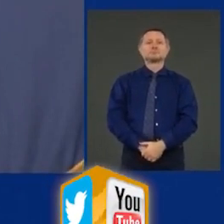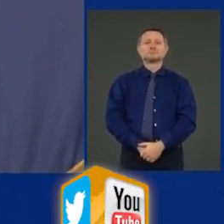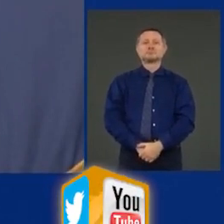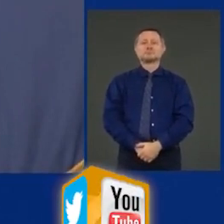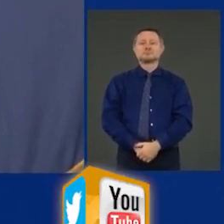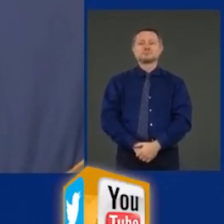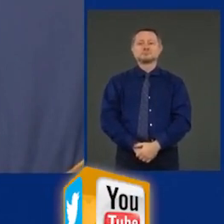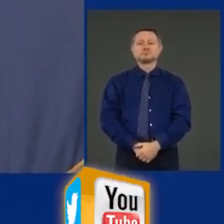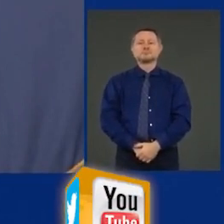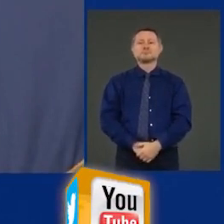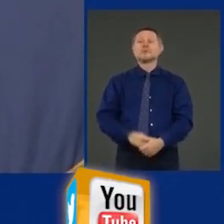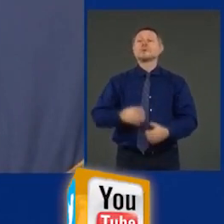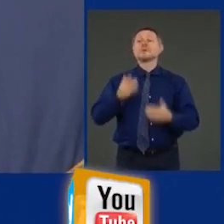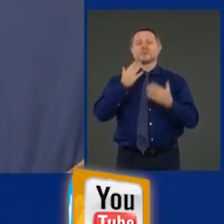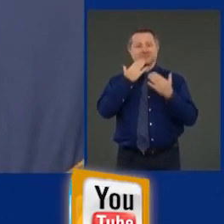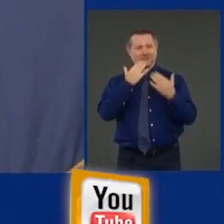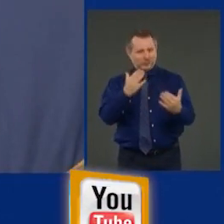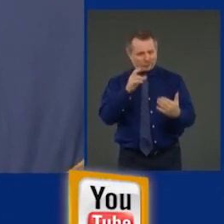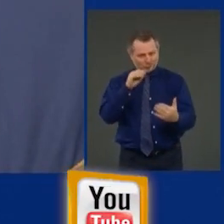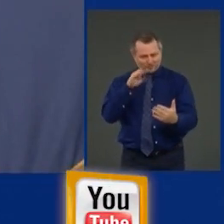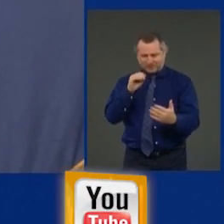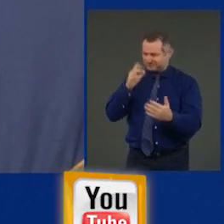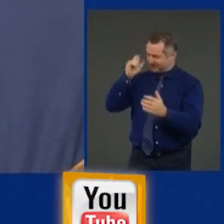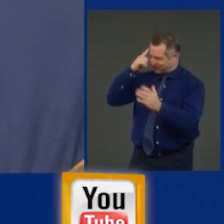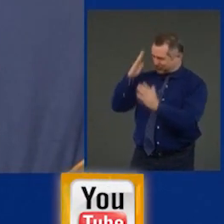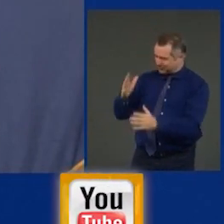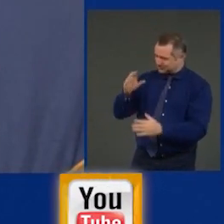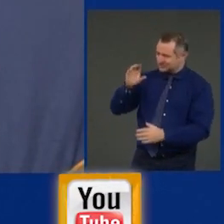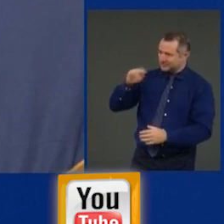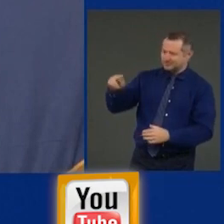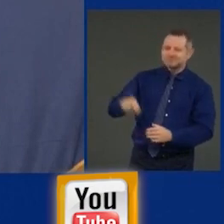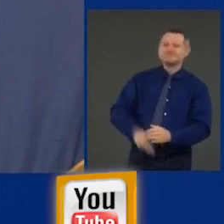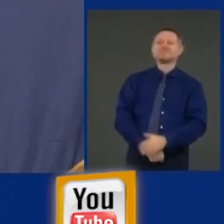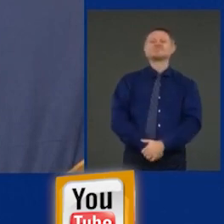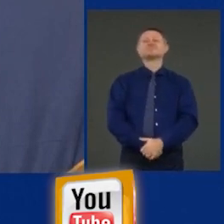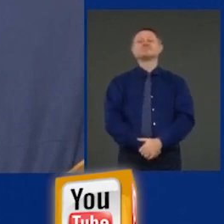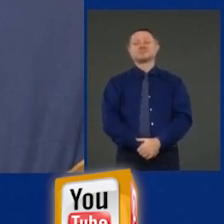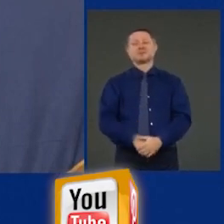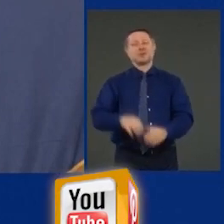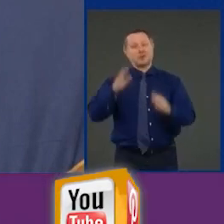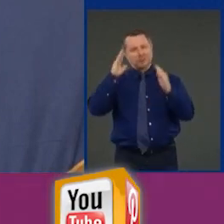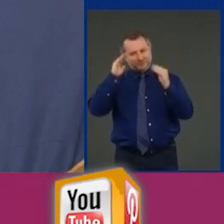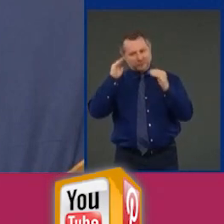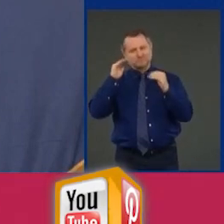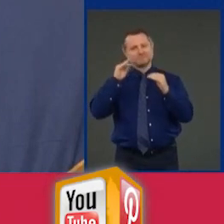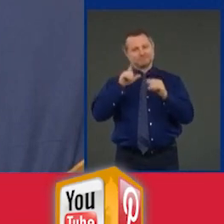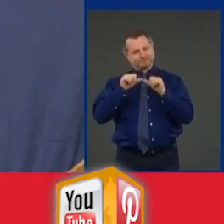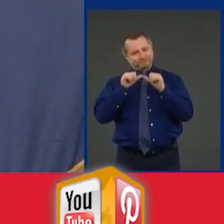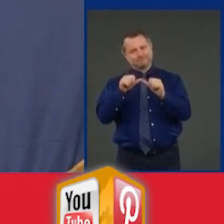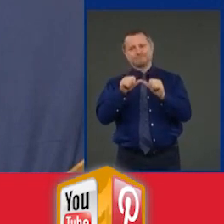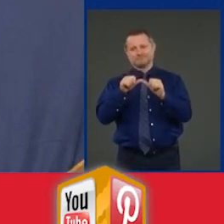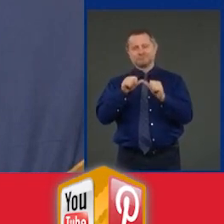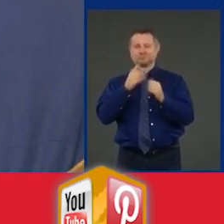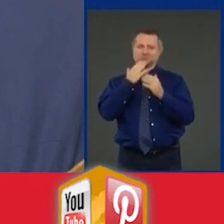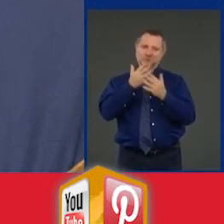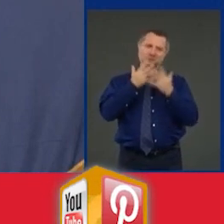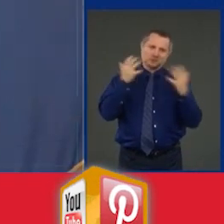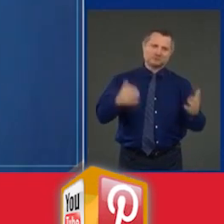much. And hopefully we're on the other side and we stay on the other side. Governor, thank you very much. Ned, thank